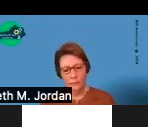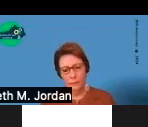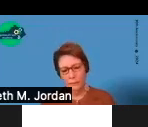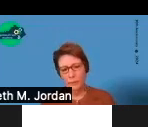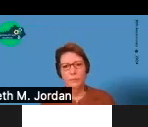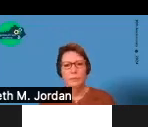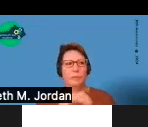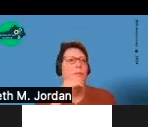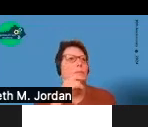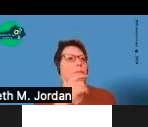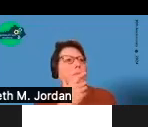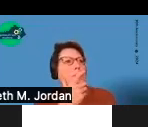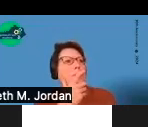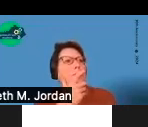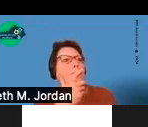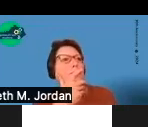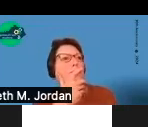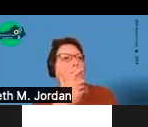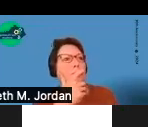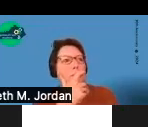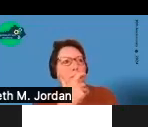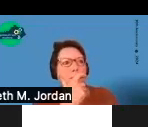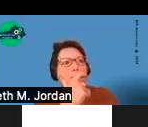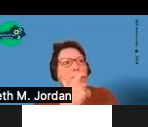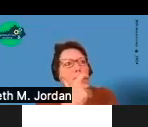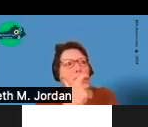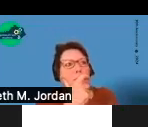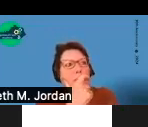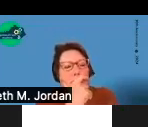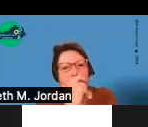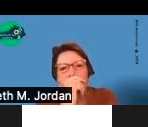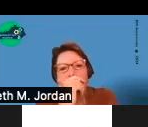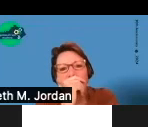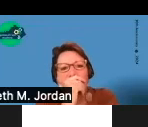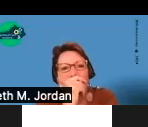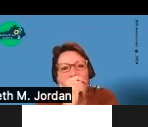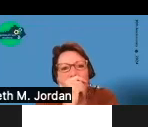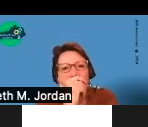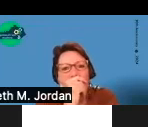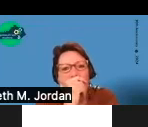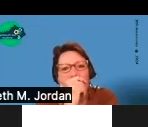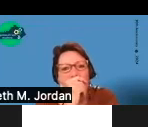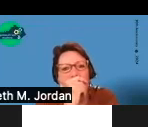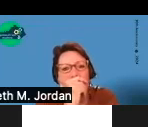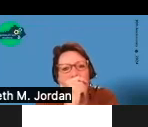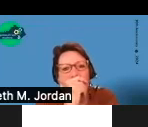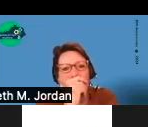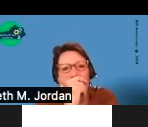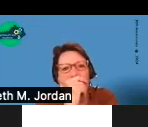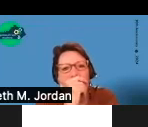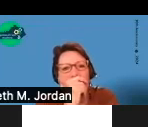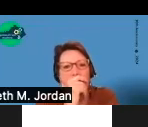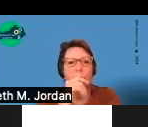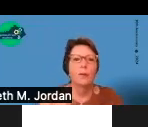public comment period is currently underway, so we encourage anyone who would like to have more information about that or